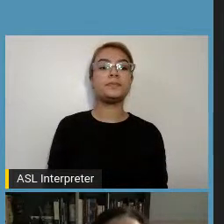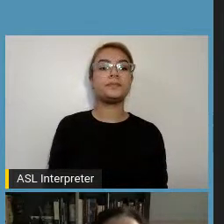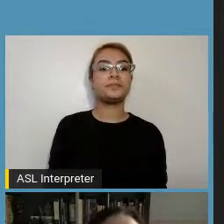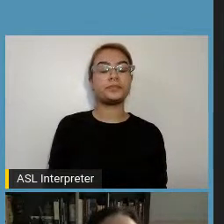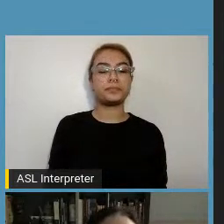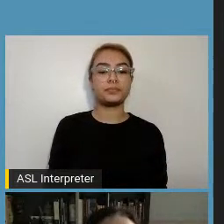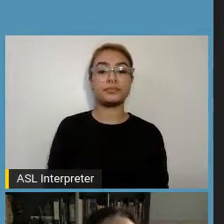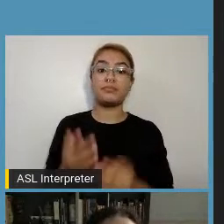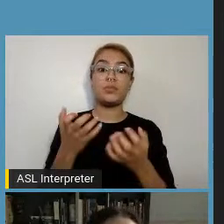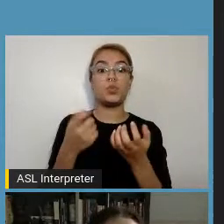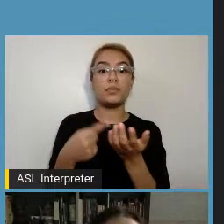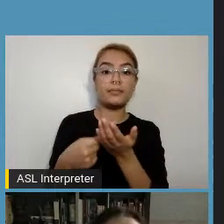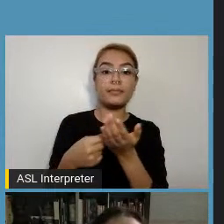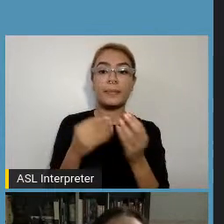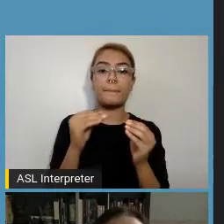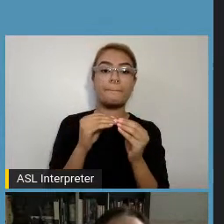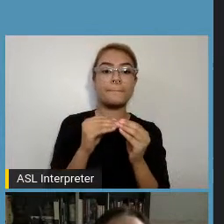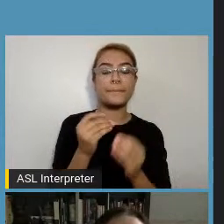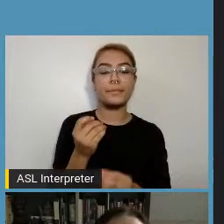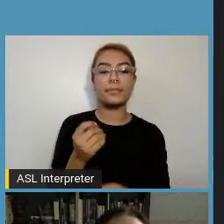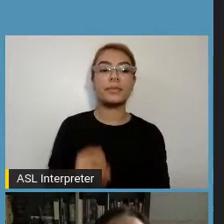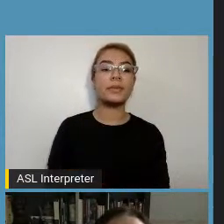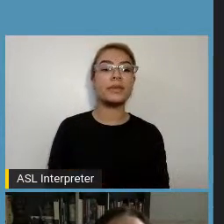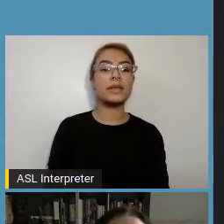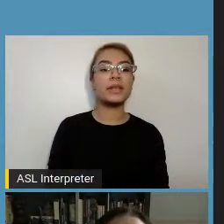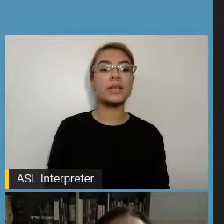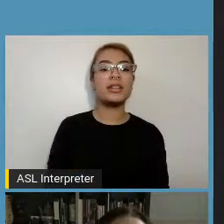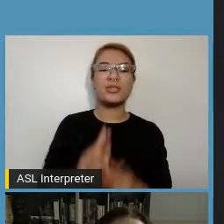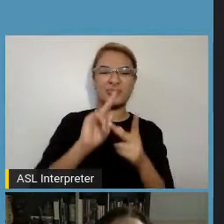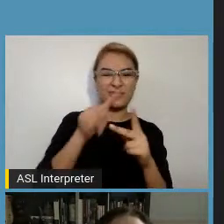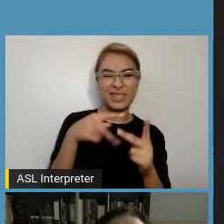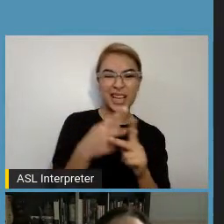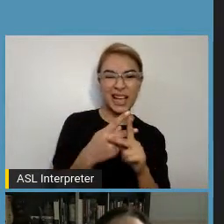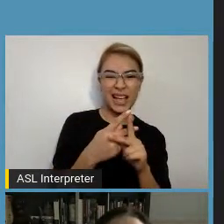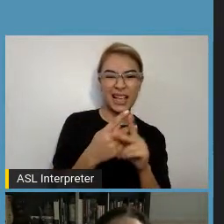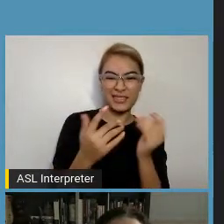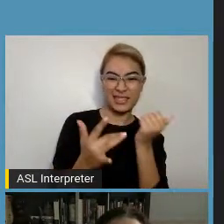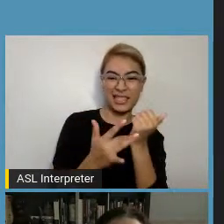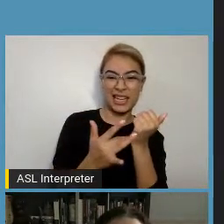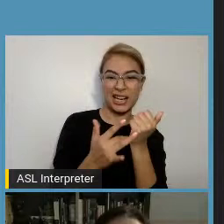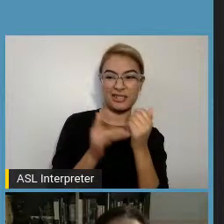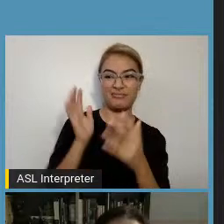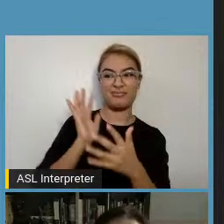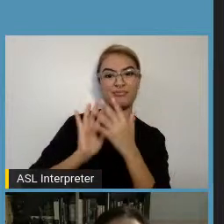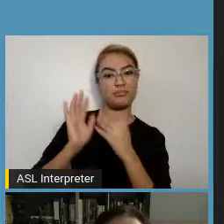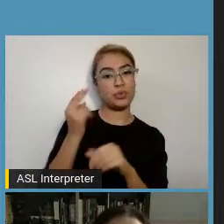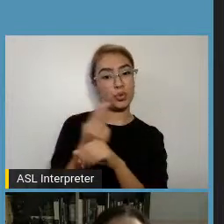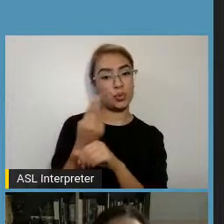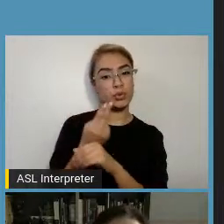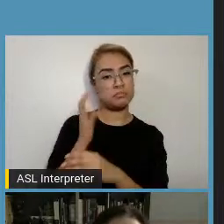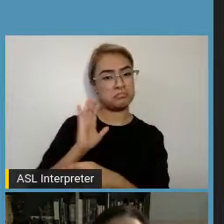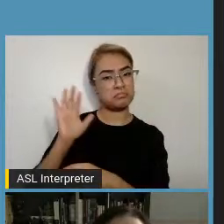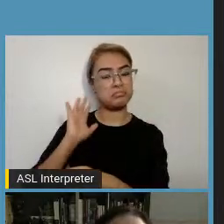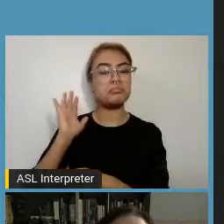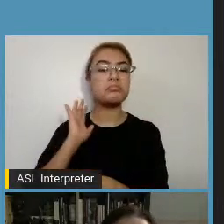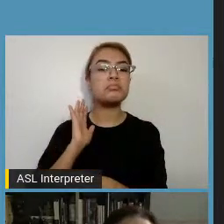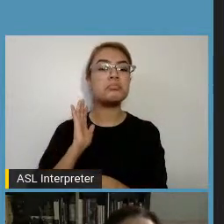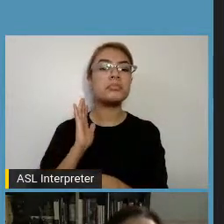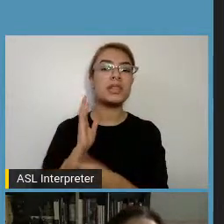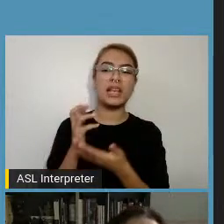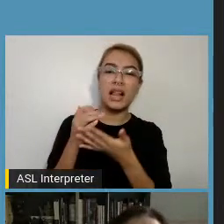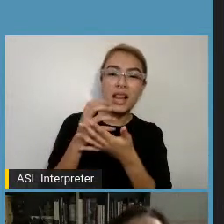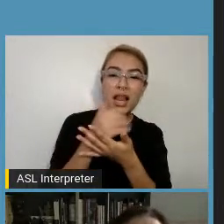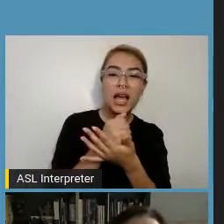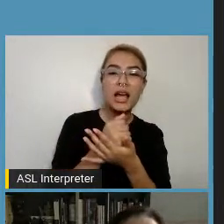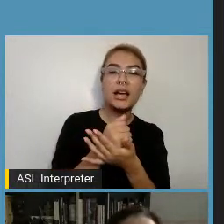I wanted to talk a little bit about what kind of technology was used at that time to collect